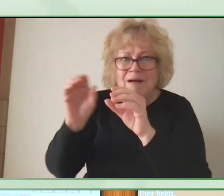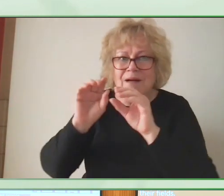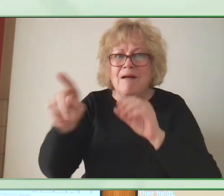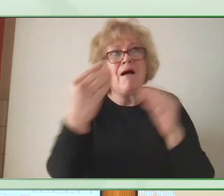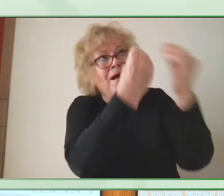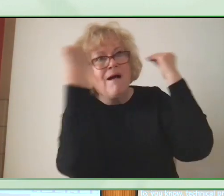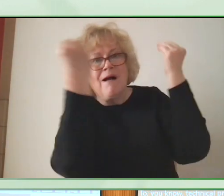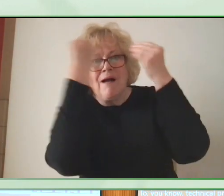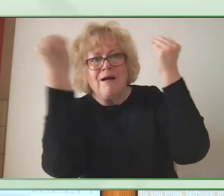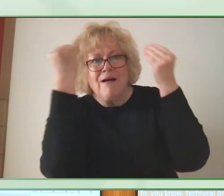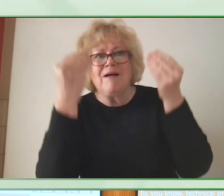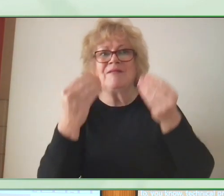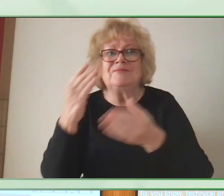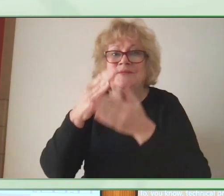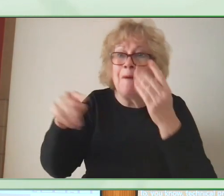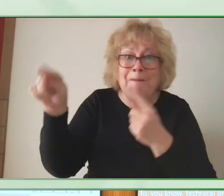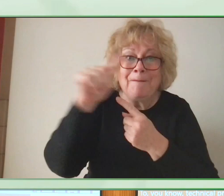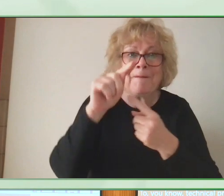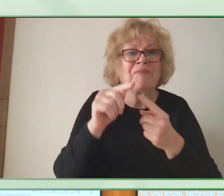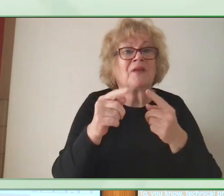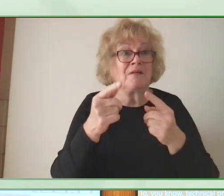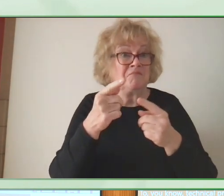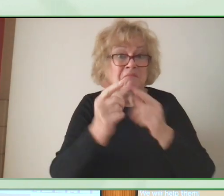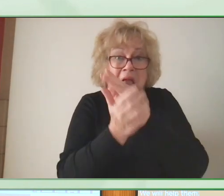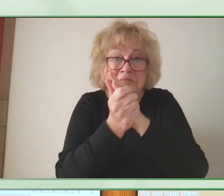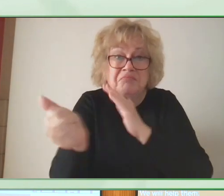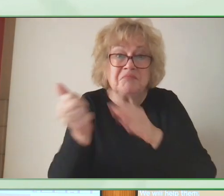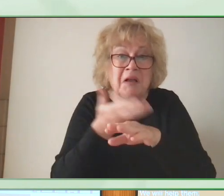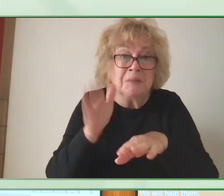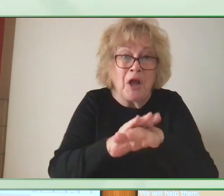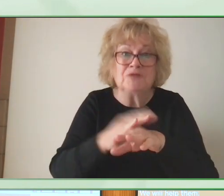them. And of course,